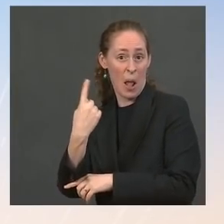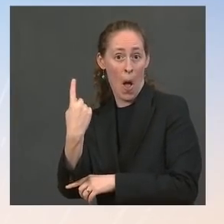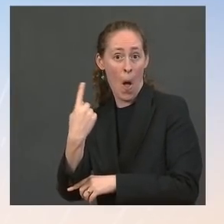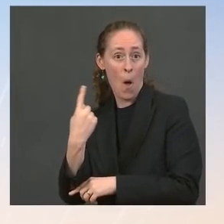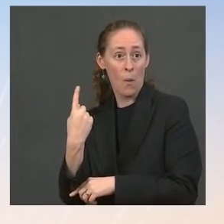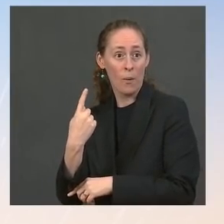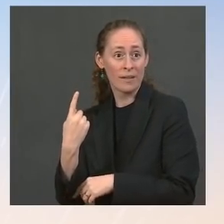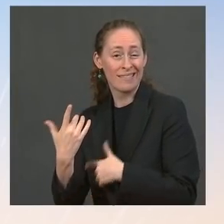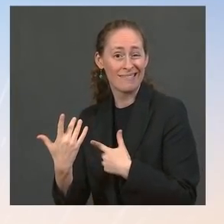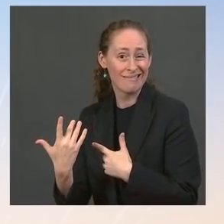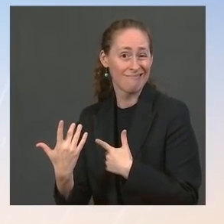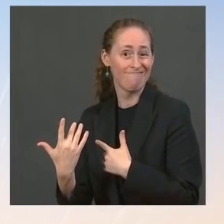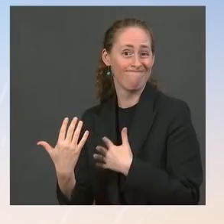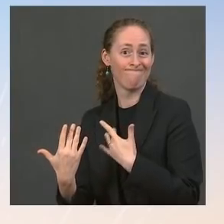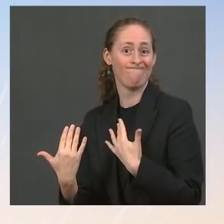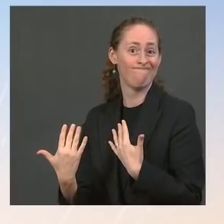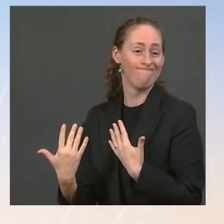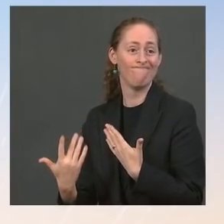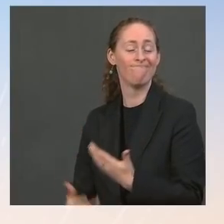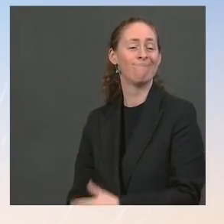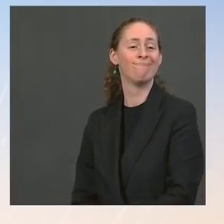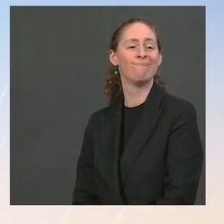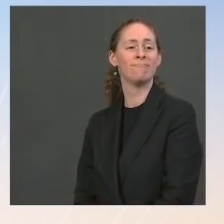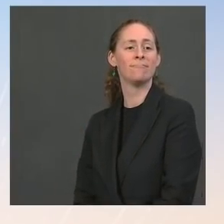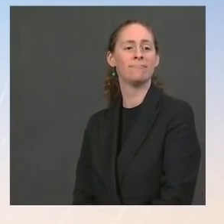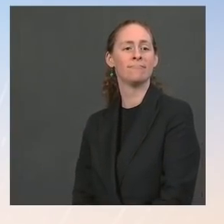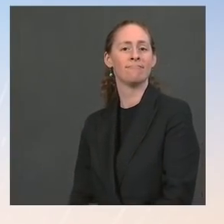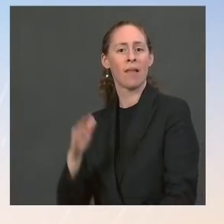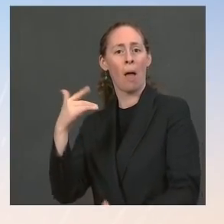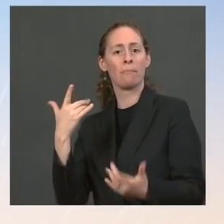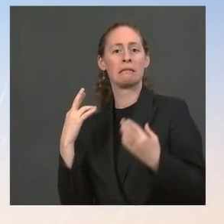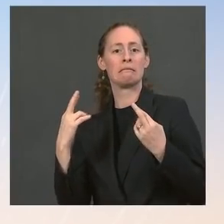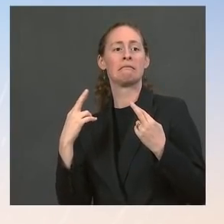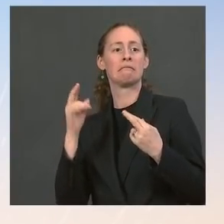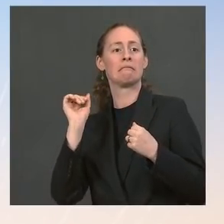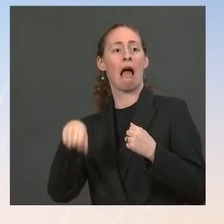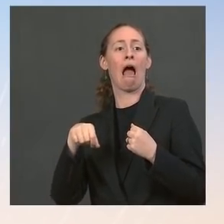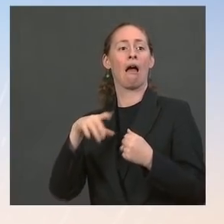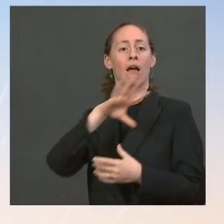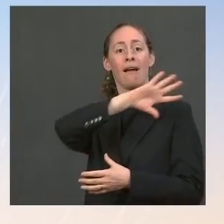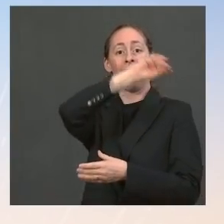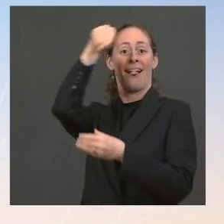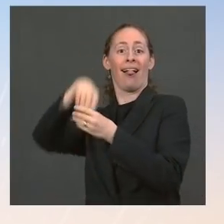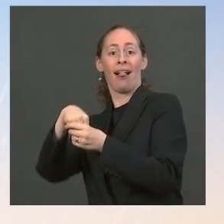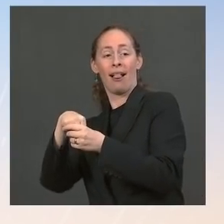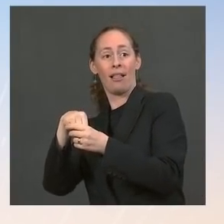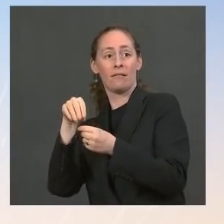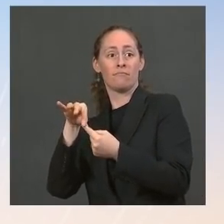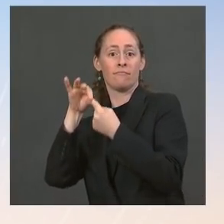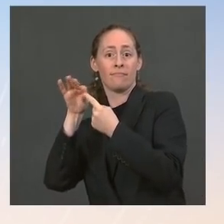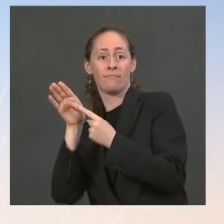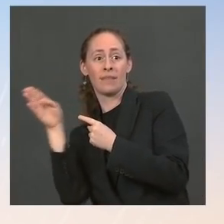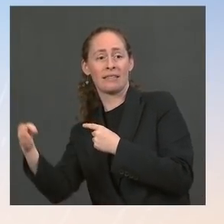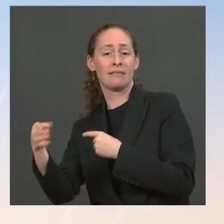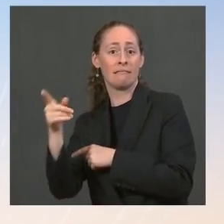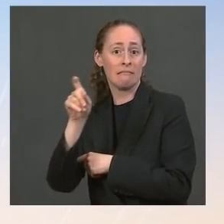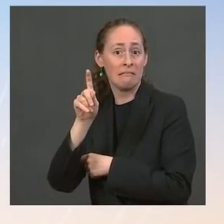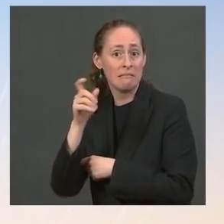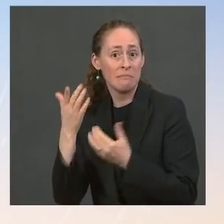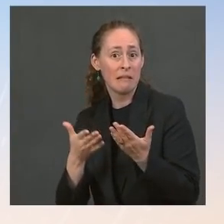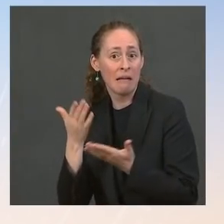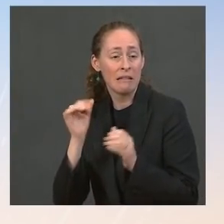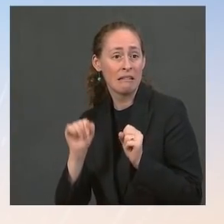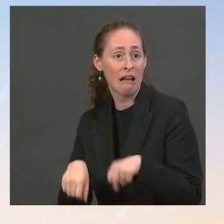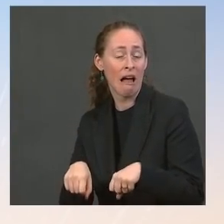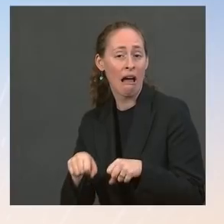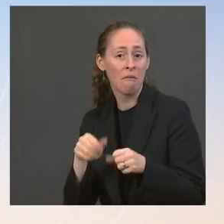to turn towards a reconciliation process on the debt ceiling. I understand that you've made the point many times that Mitch McConnell's being